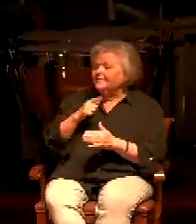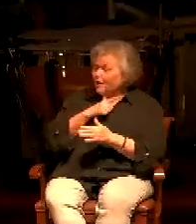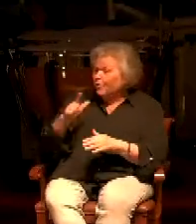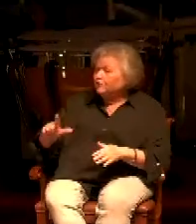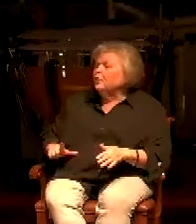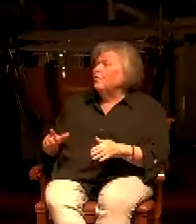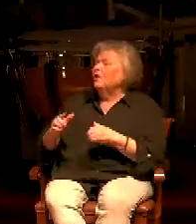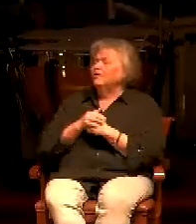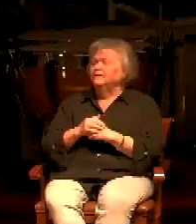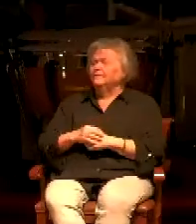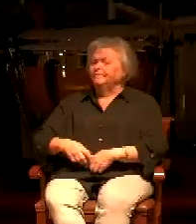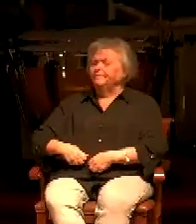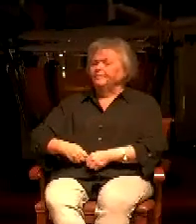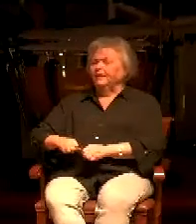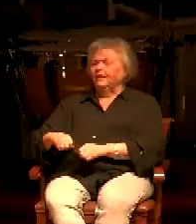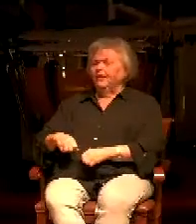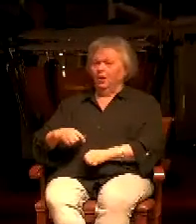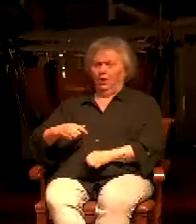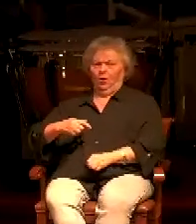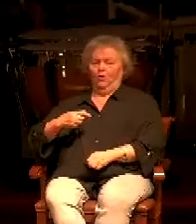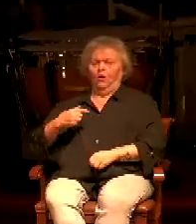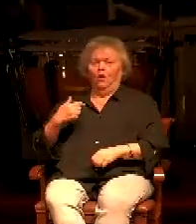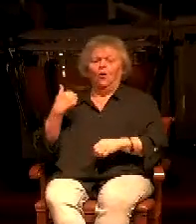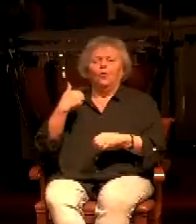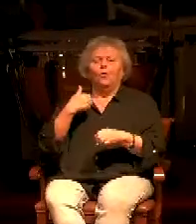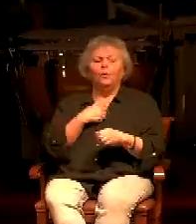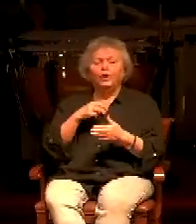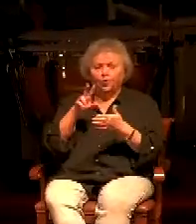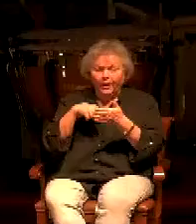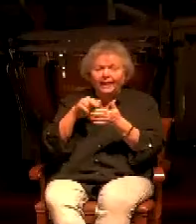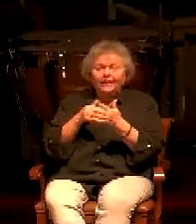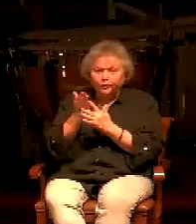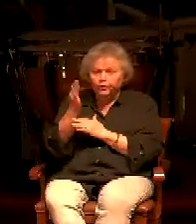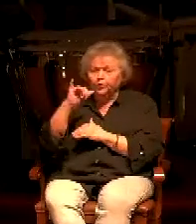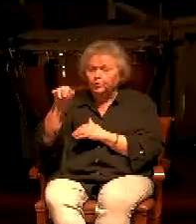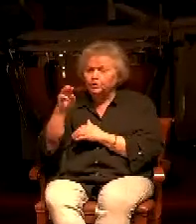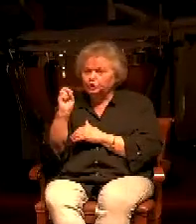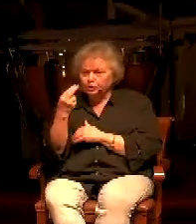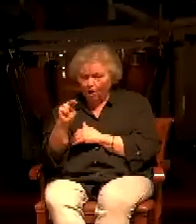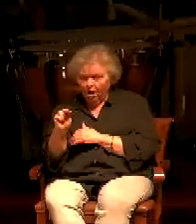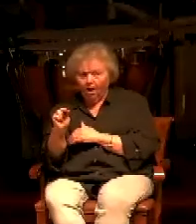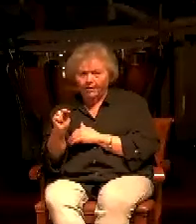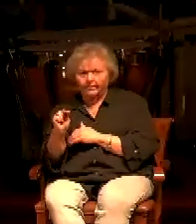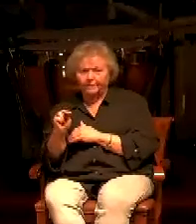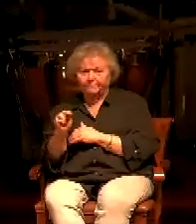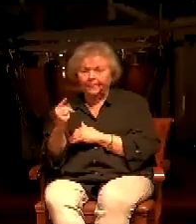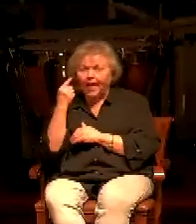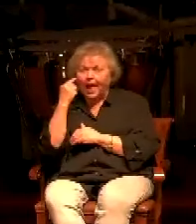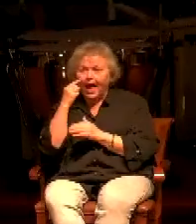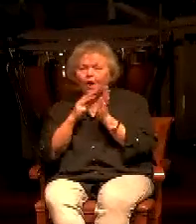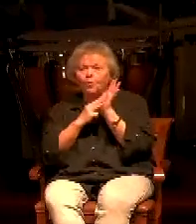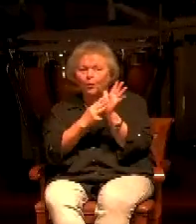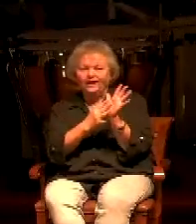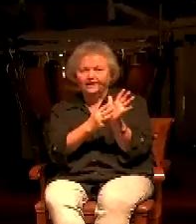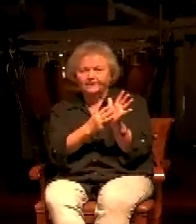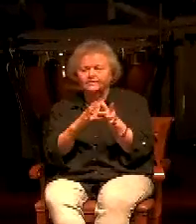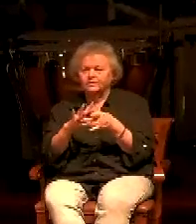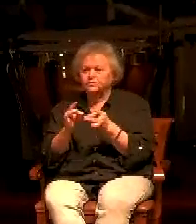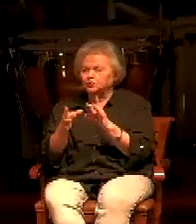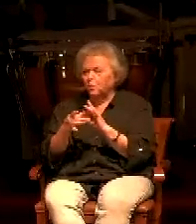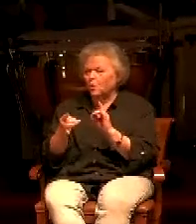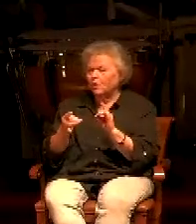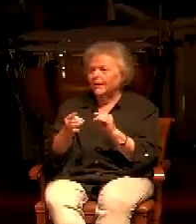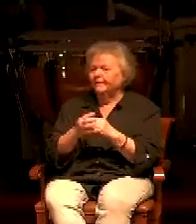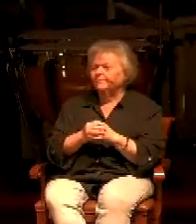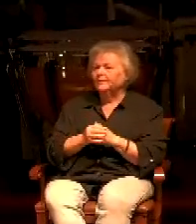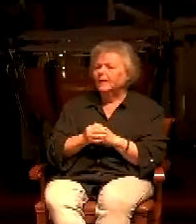tracing the story of Easter through the Gospel of John, the retelling of John, an eyewitness to the story. In fact, we'll see today that